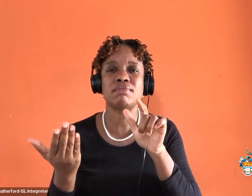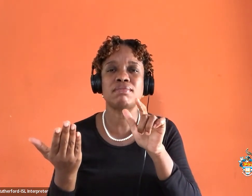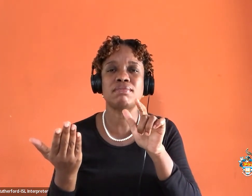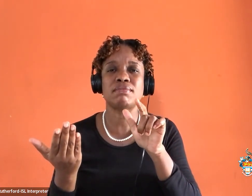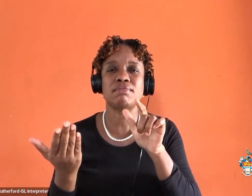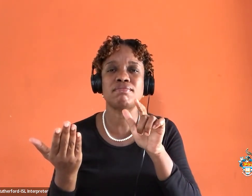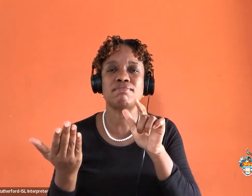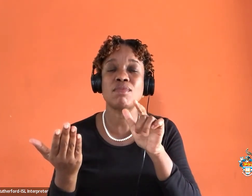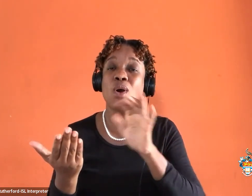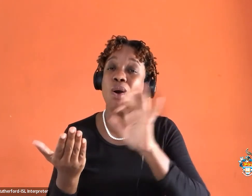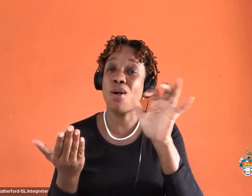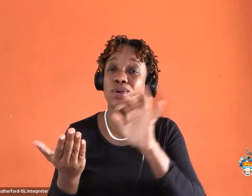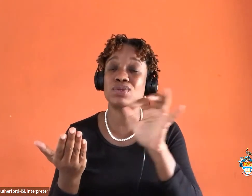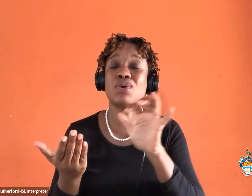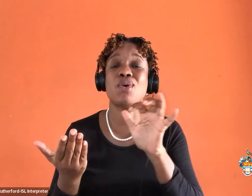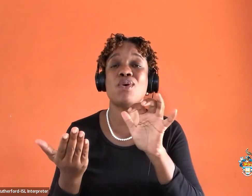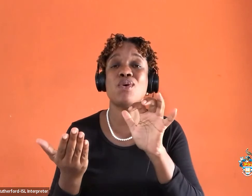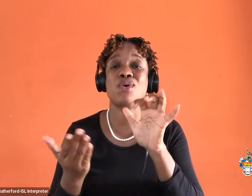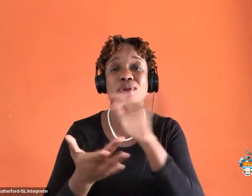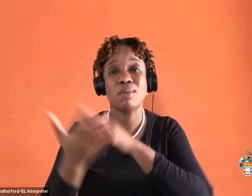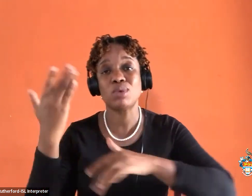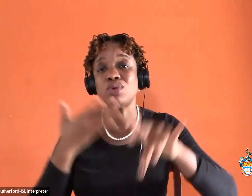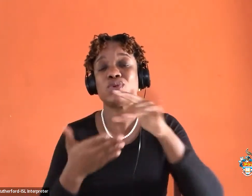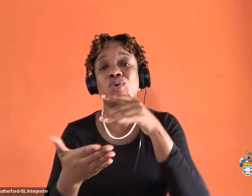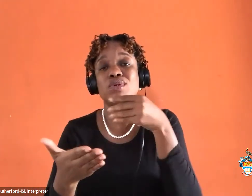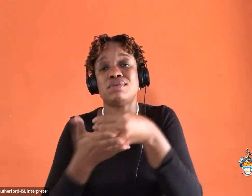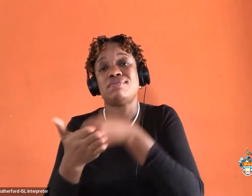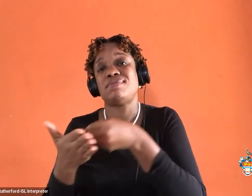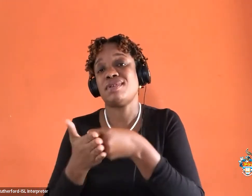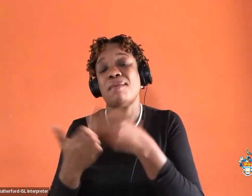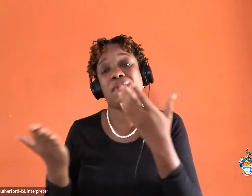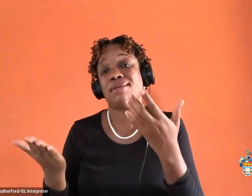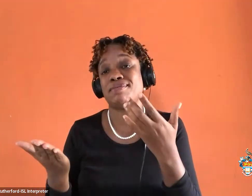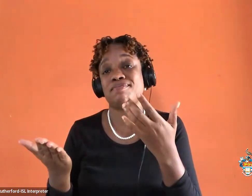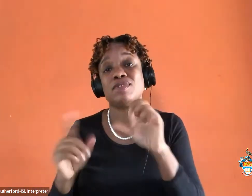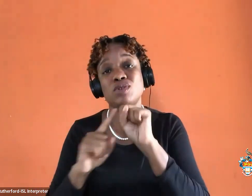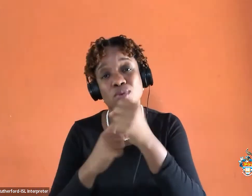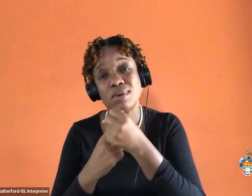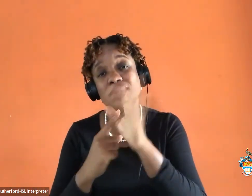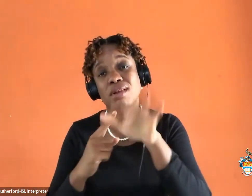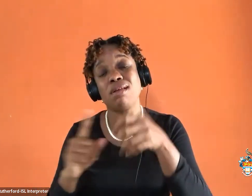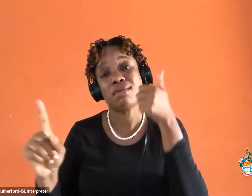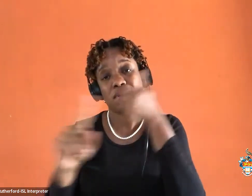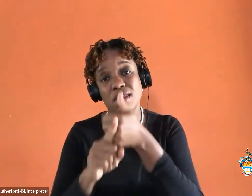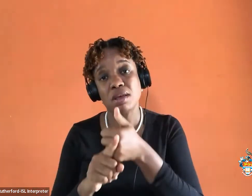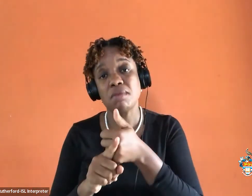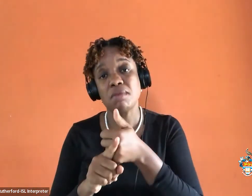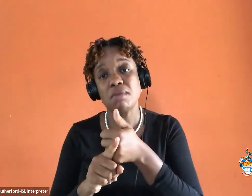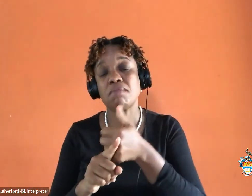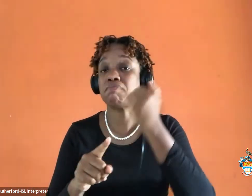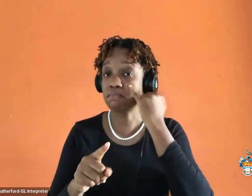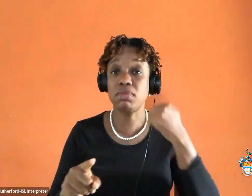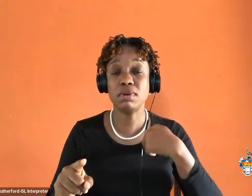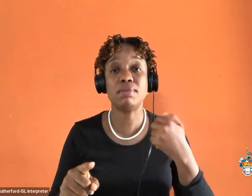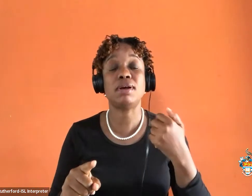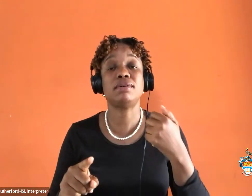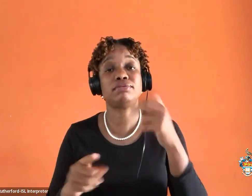socioeconomic factors, for example, that may also impact, because if persons have the economic means and the other